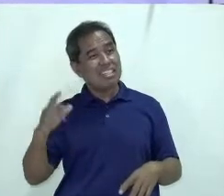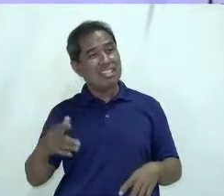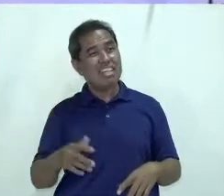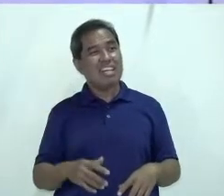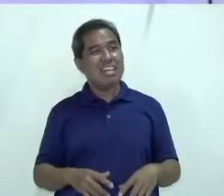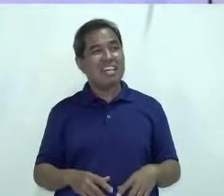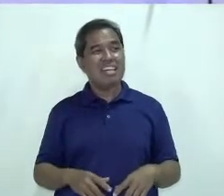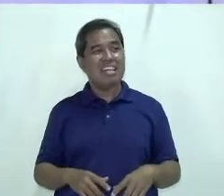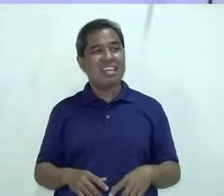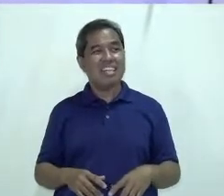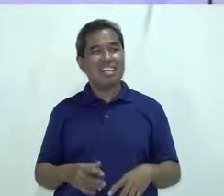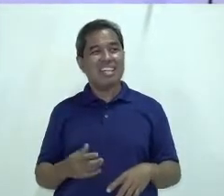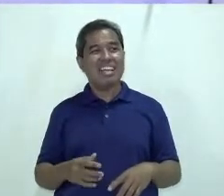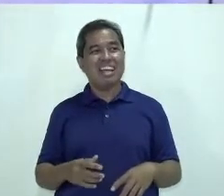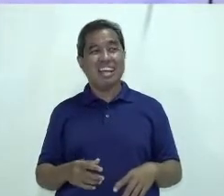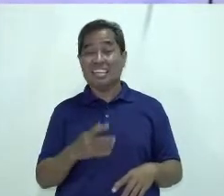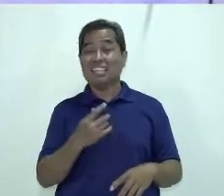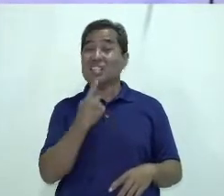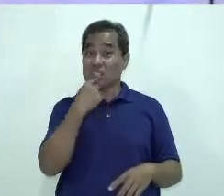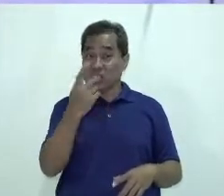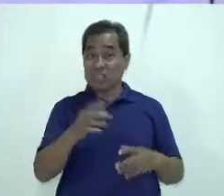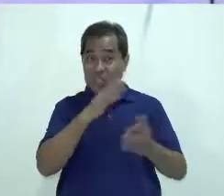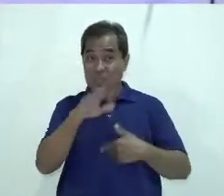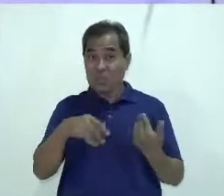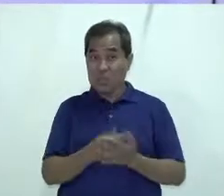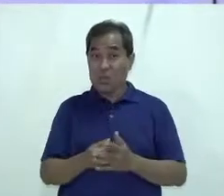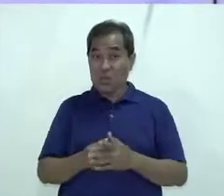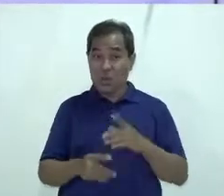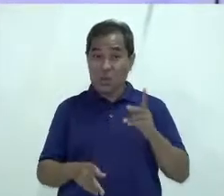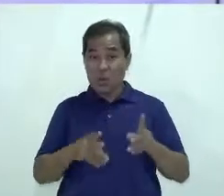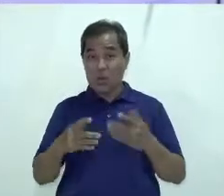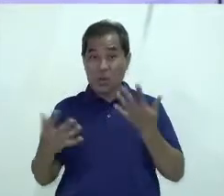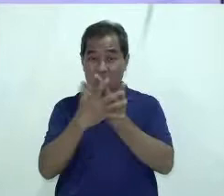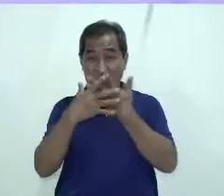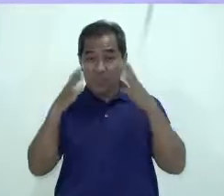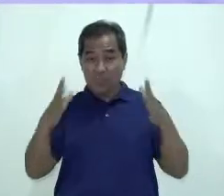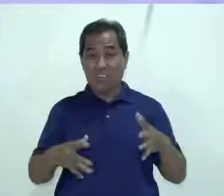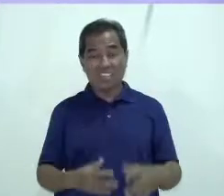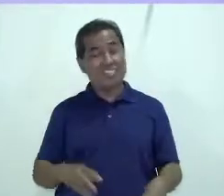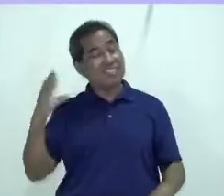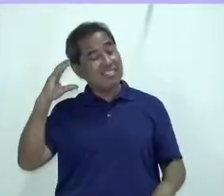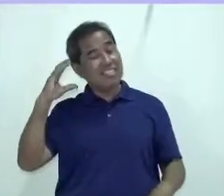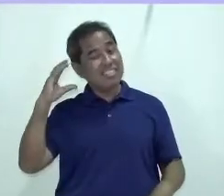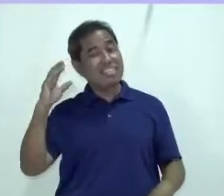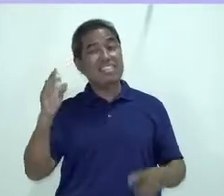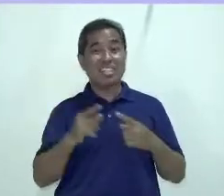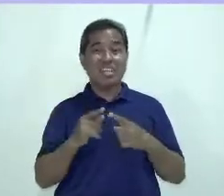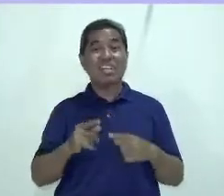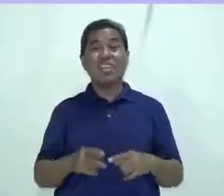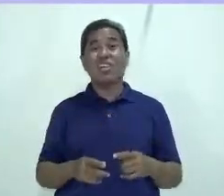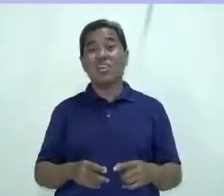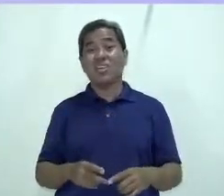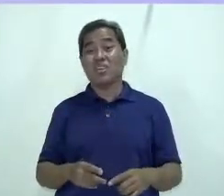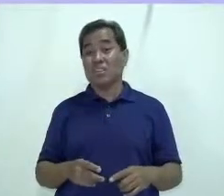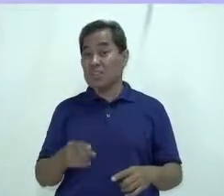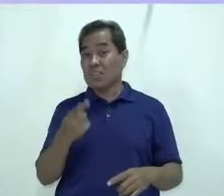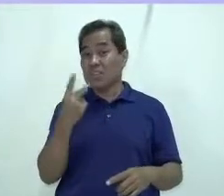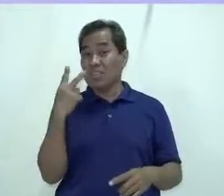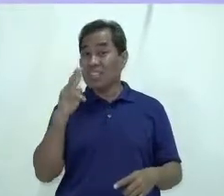says here that other prisoners were listening to them. So they were now entertaining the other prisoners. Maybe they were pretty good singers. I don't